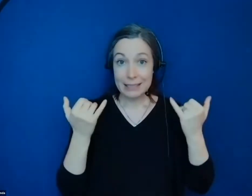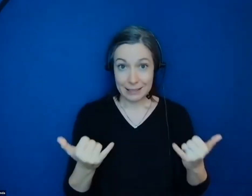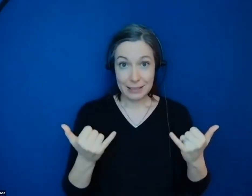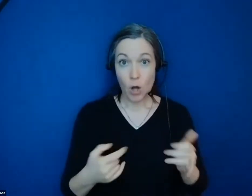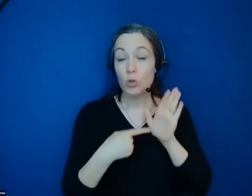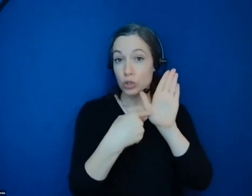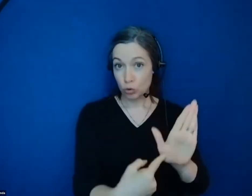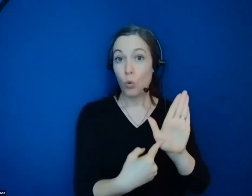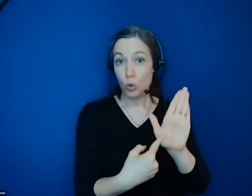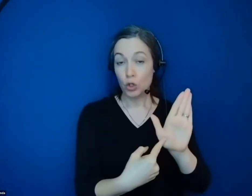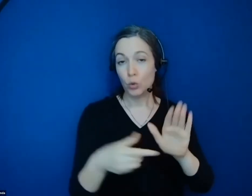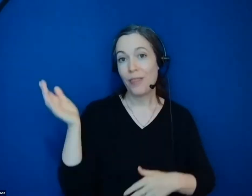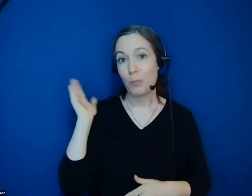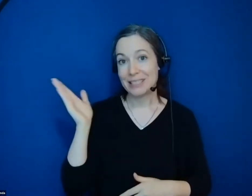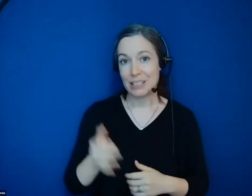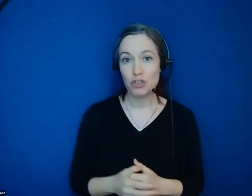a presentation.